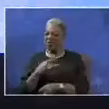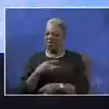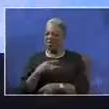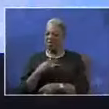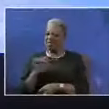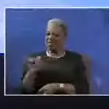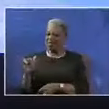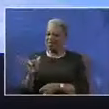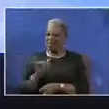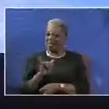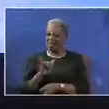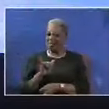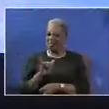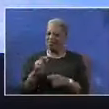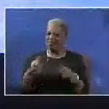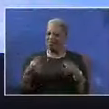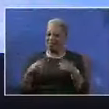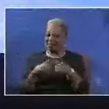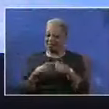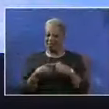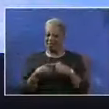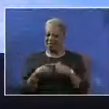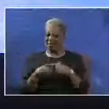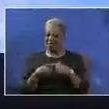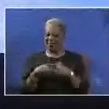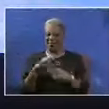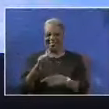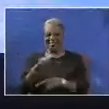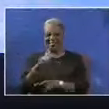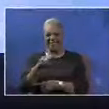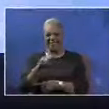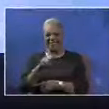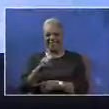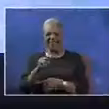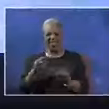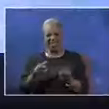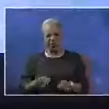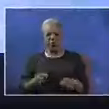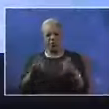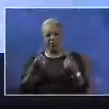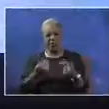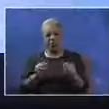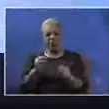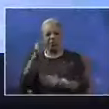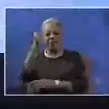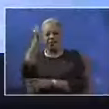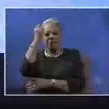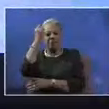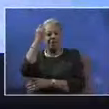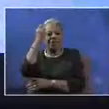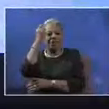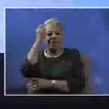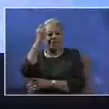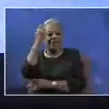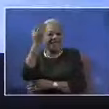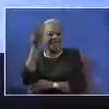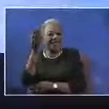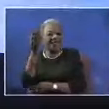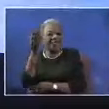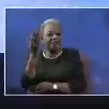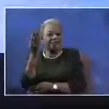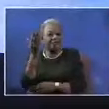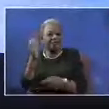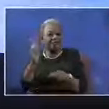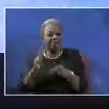if you try to deny it, or if you try to understand it. If you try to understand this, you'll lose your mind because you